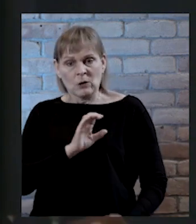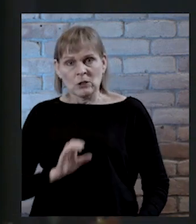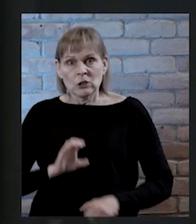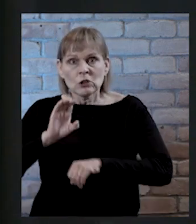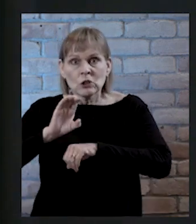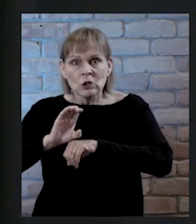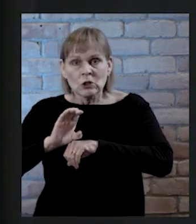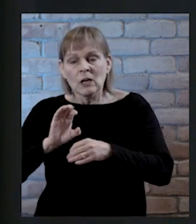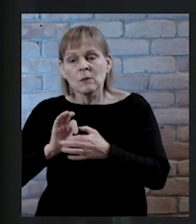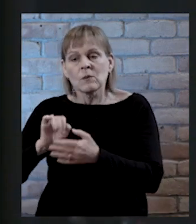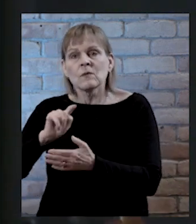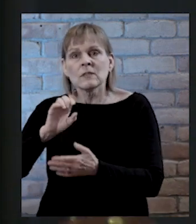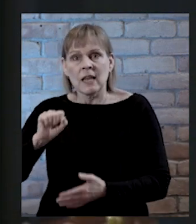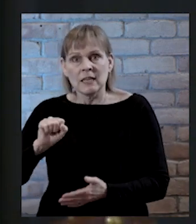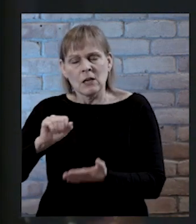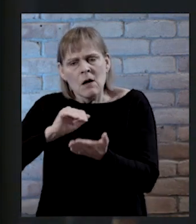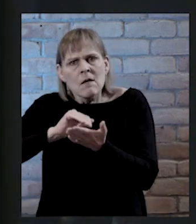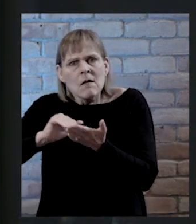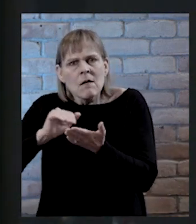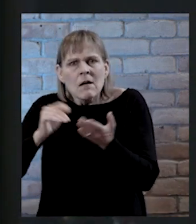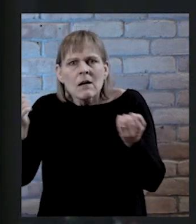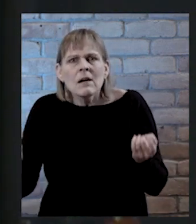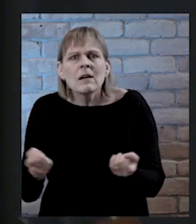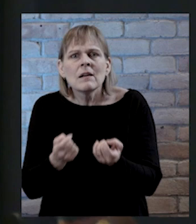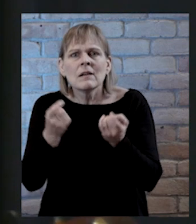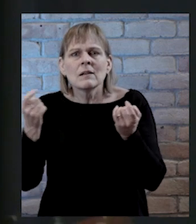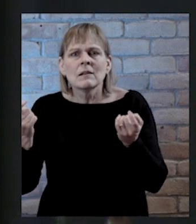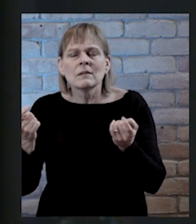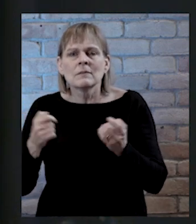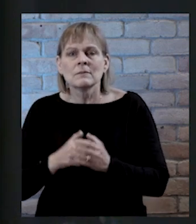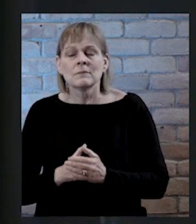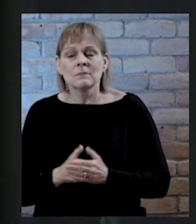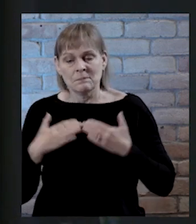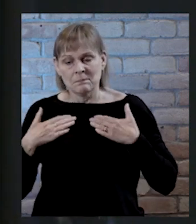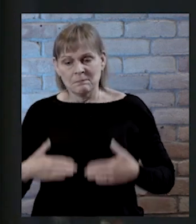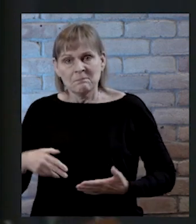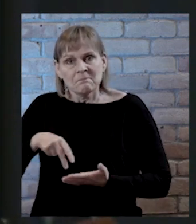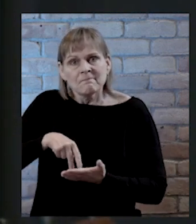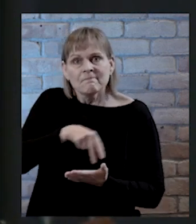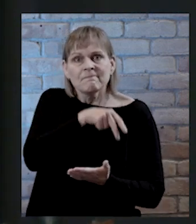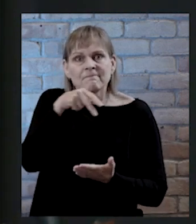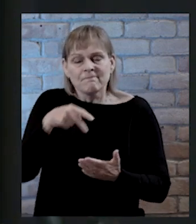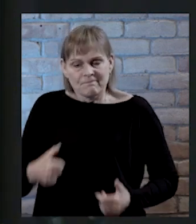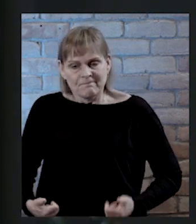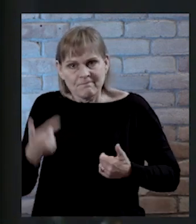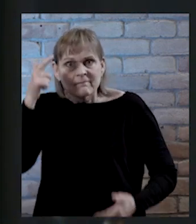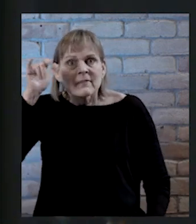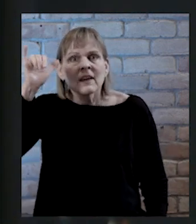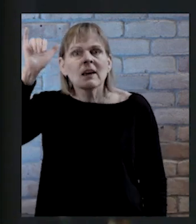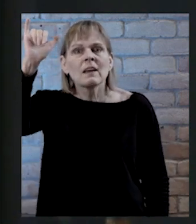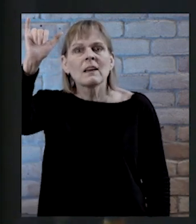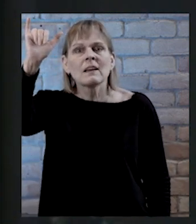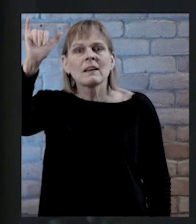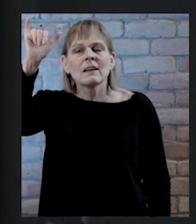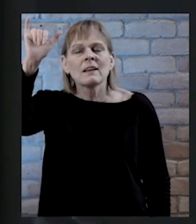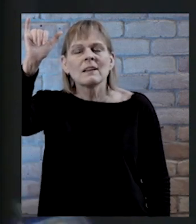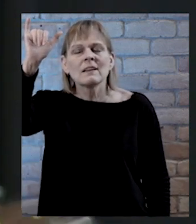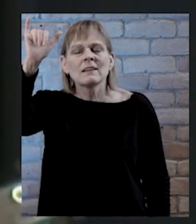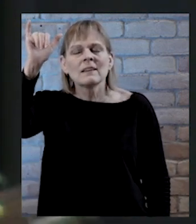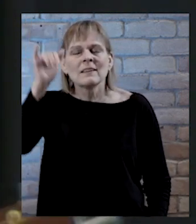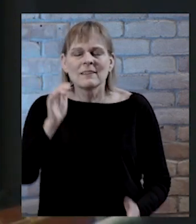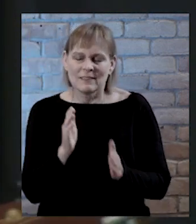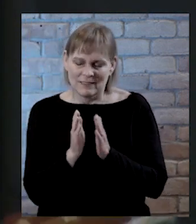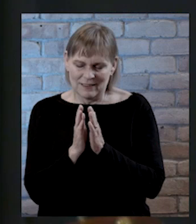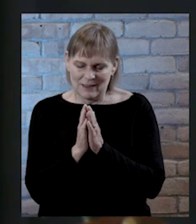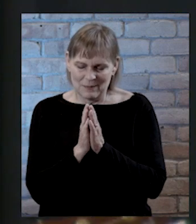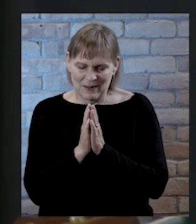Christian church, the communion of saints, the forgiveness of sins, the resurrection of the body, and the life